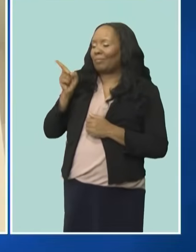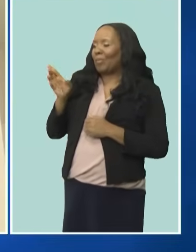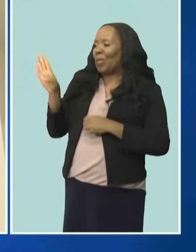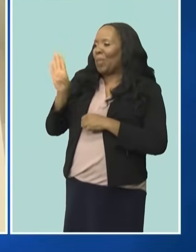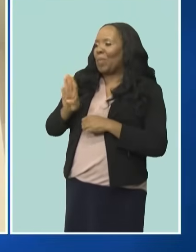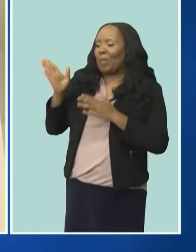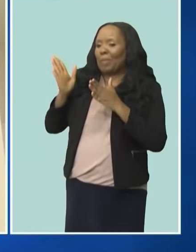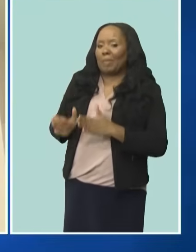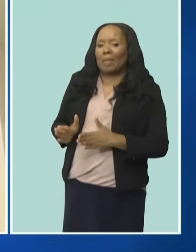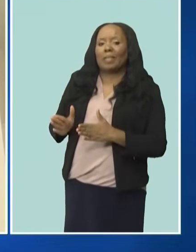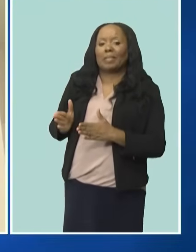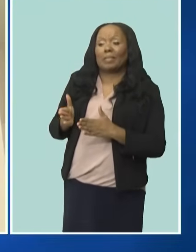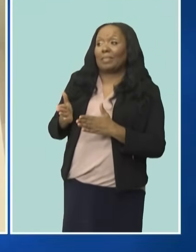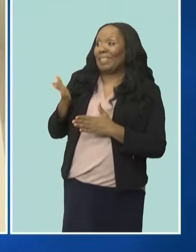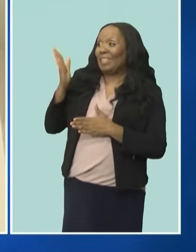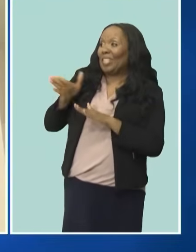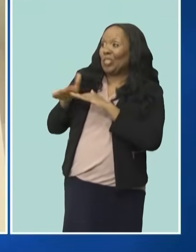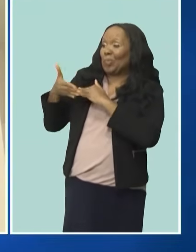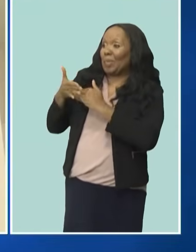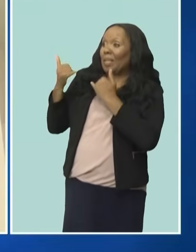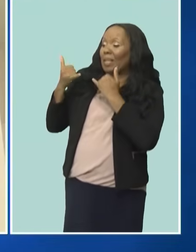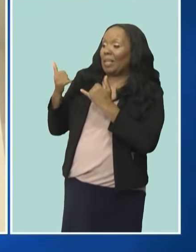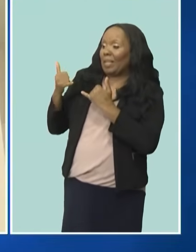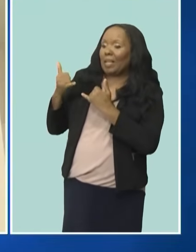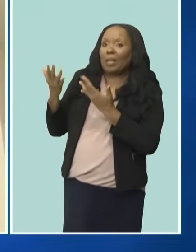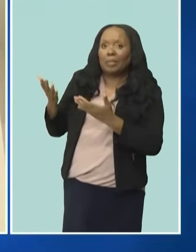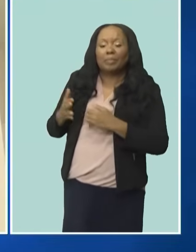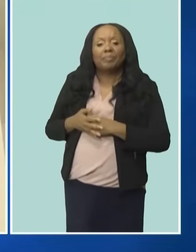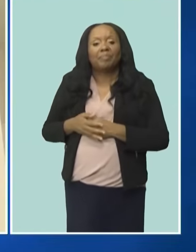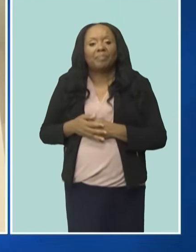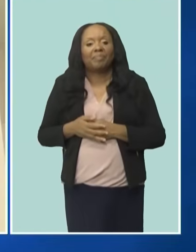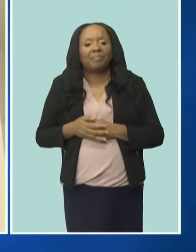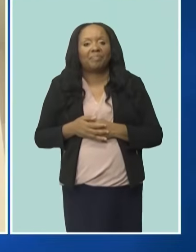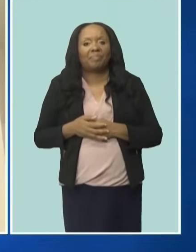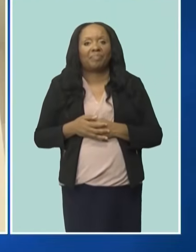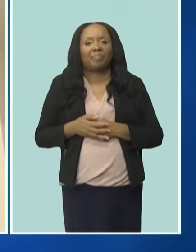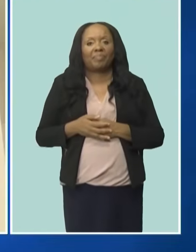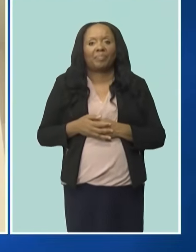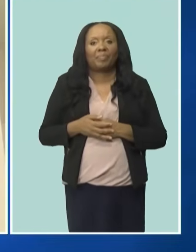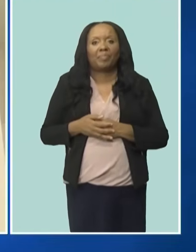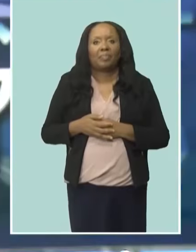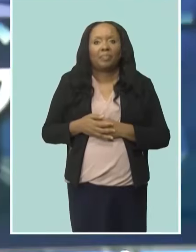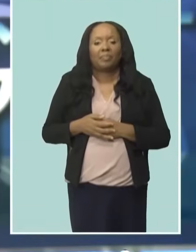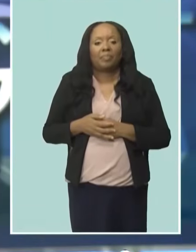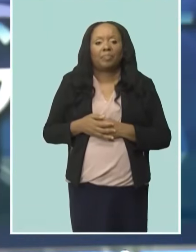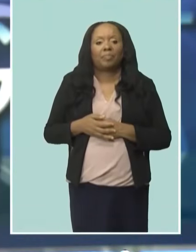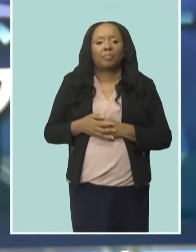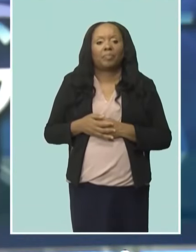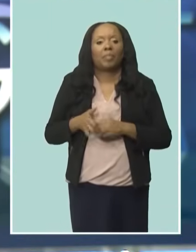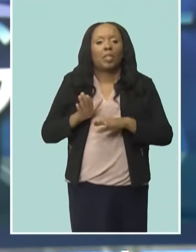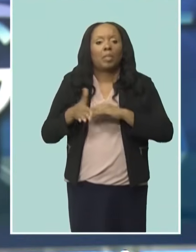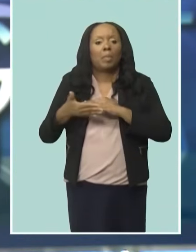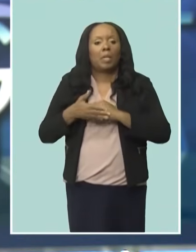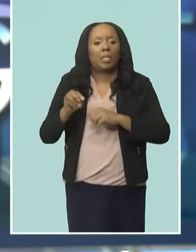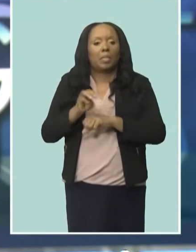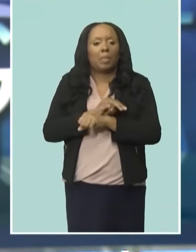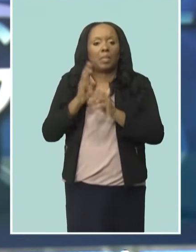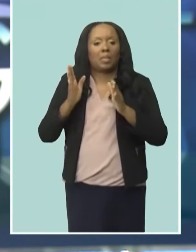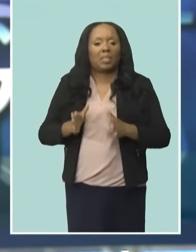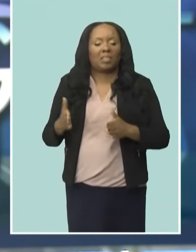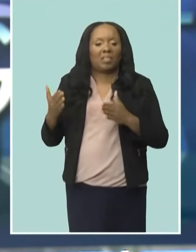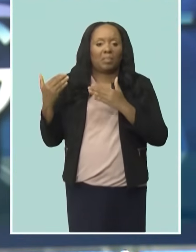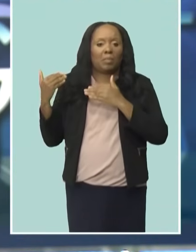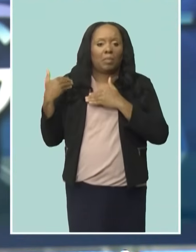journalist in Jamaica, reporting for us. Meanwhile, Jamaica's Minister of Transport, Telecommunications and Energy, Darrell